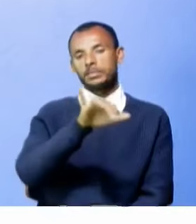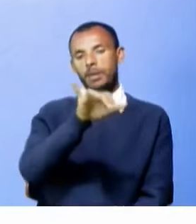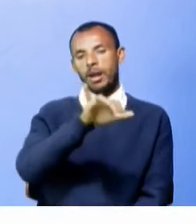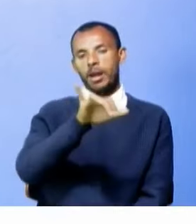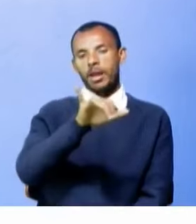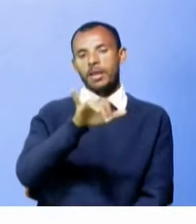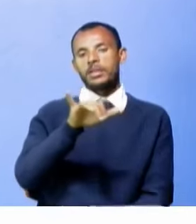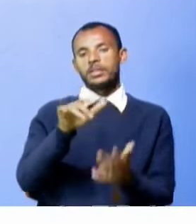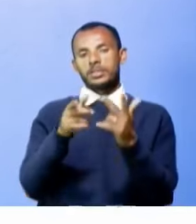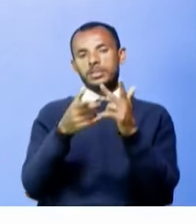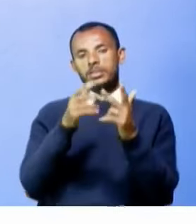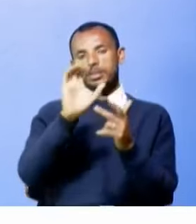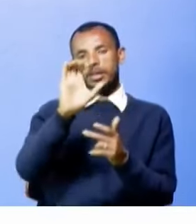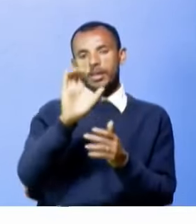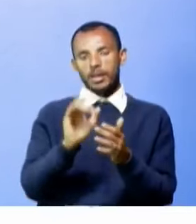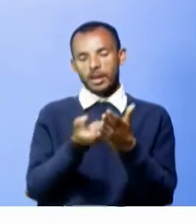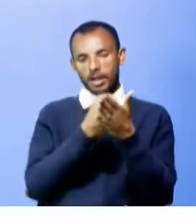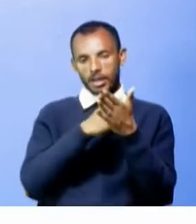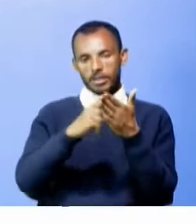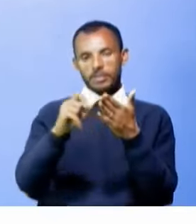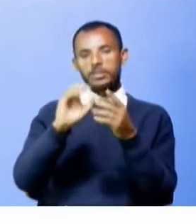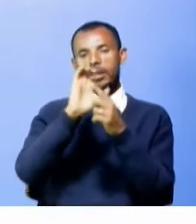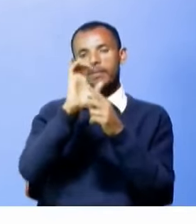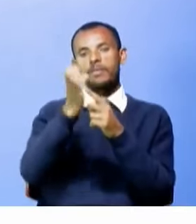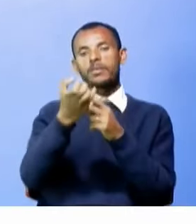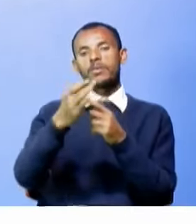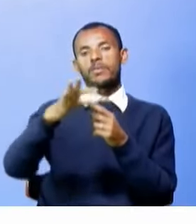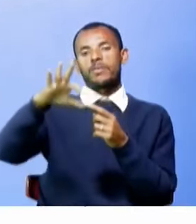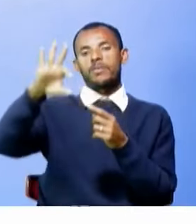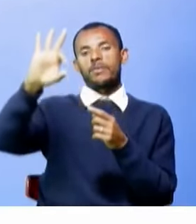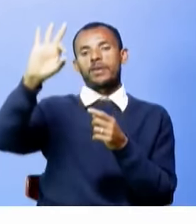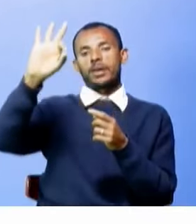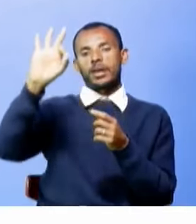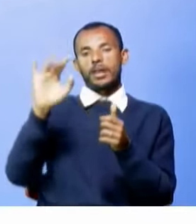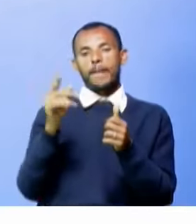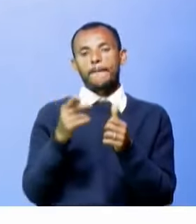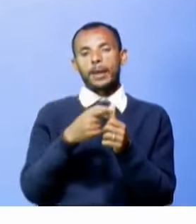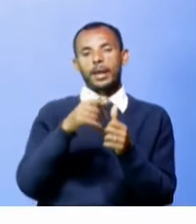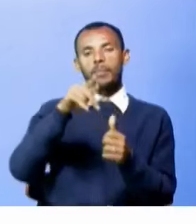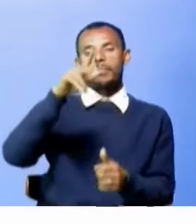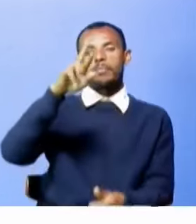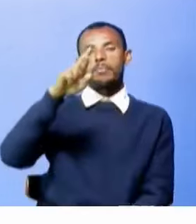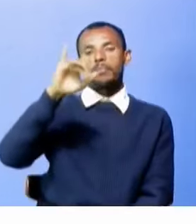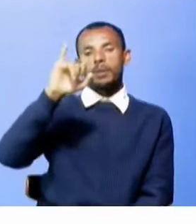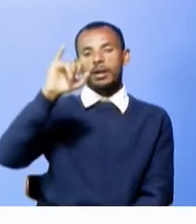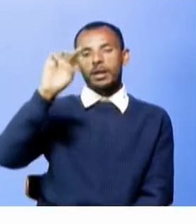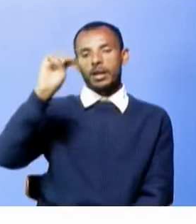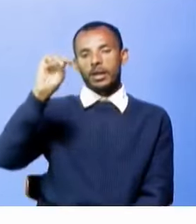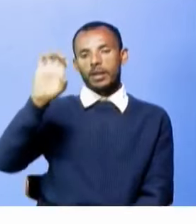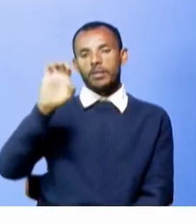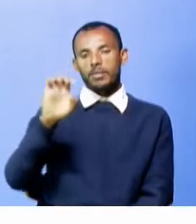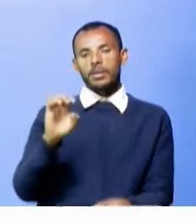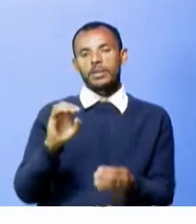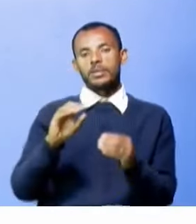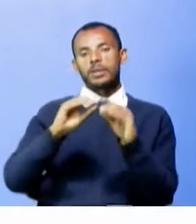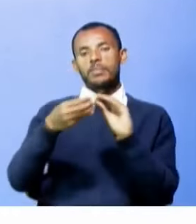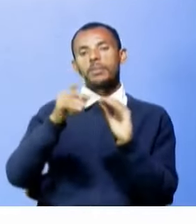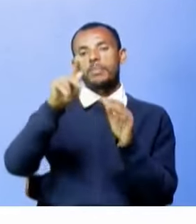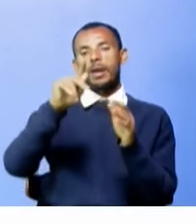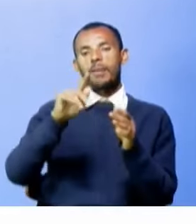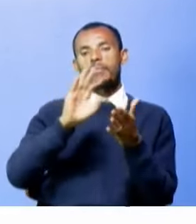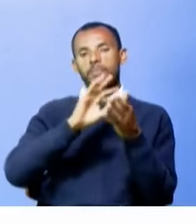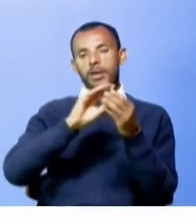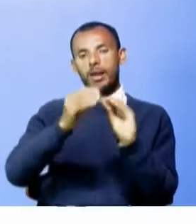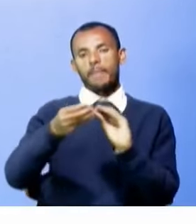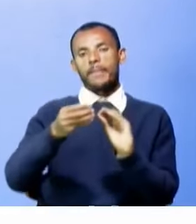Similarly, write the events of getting a prime number. Write the events of getting